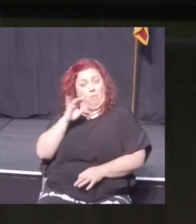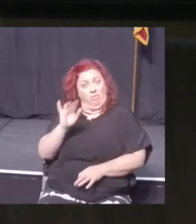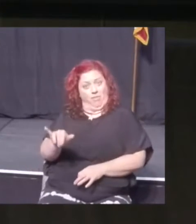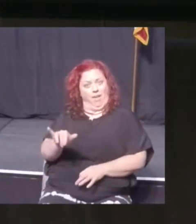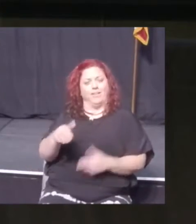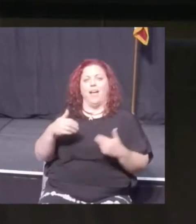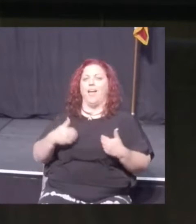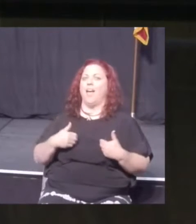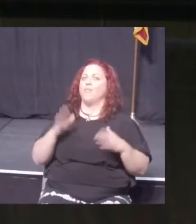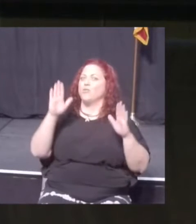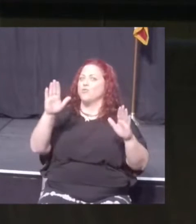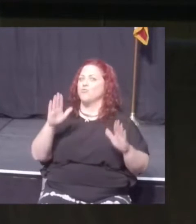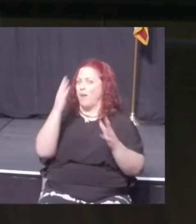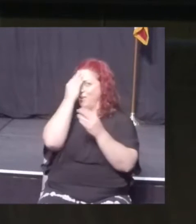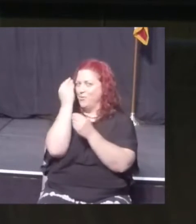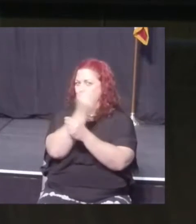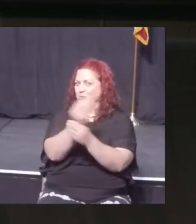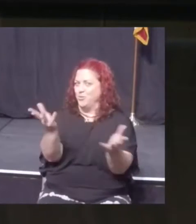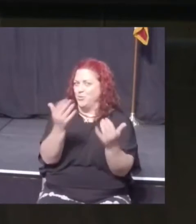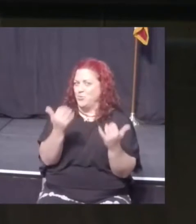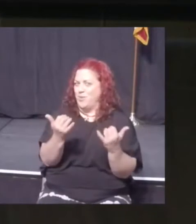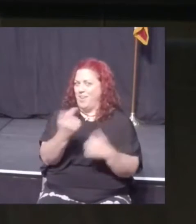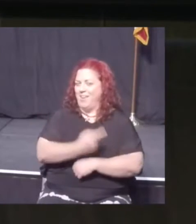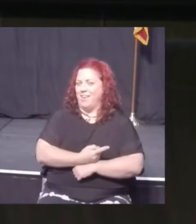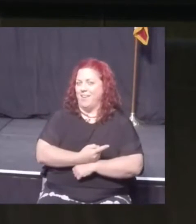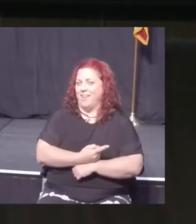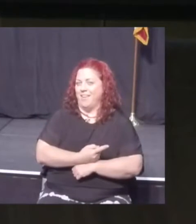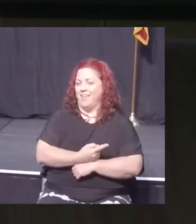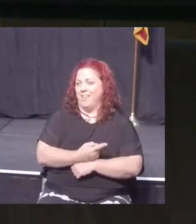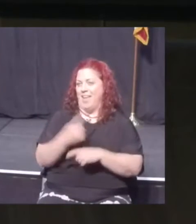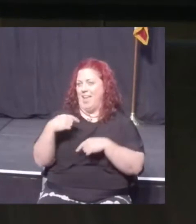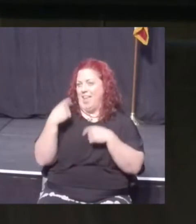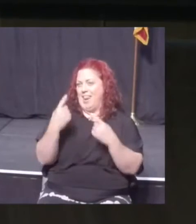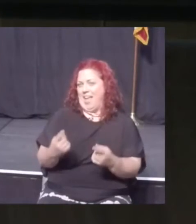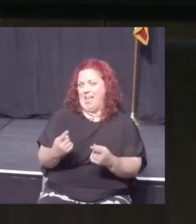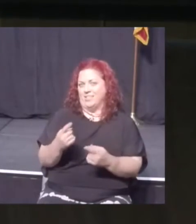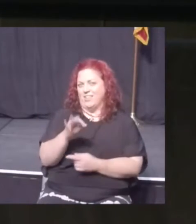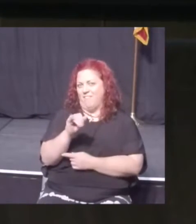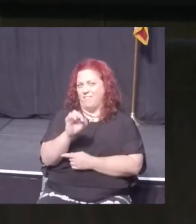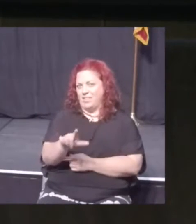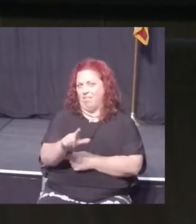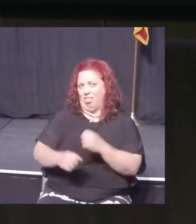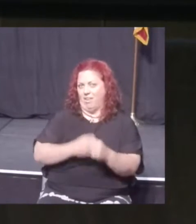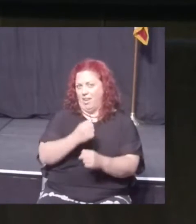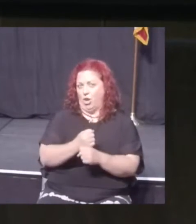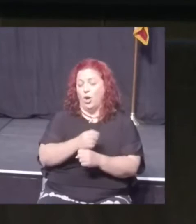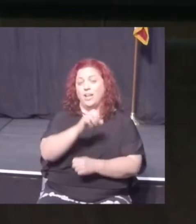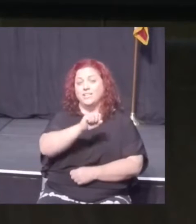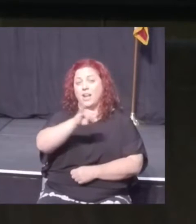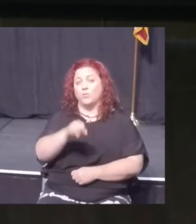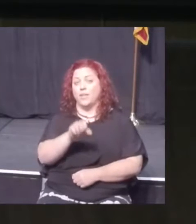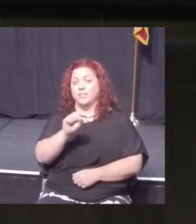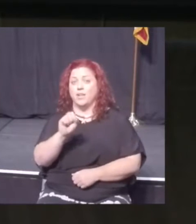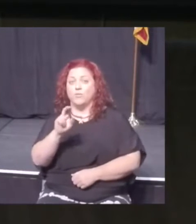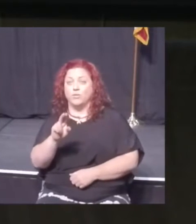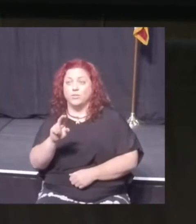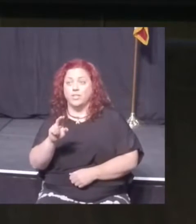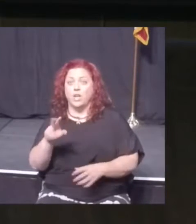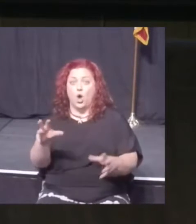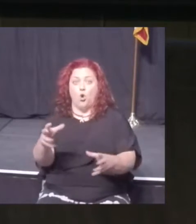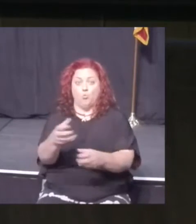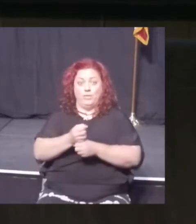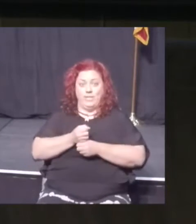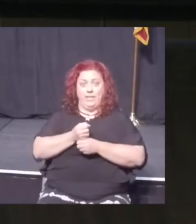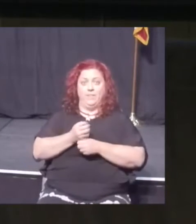I have great news to share today. In the last fiscal year, San Jose State University received